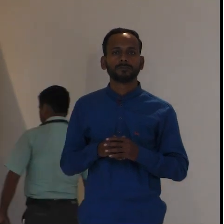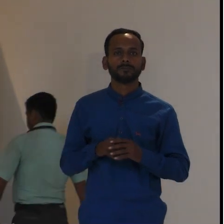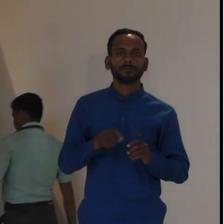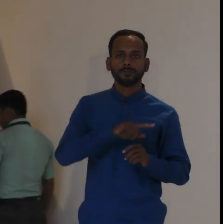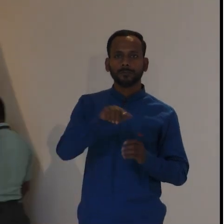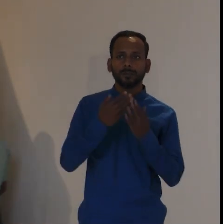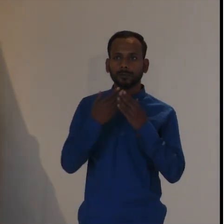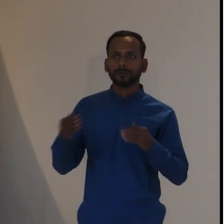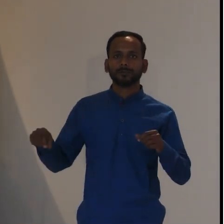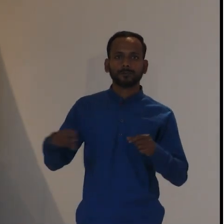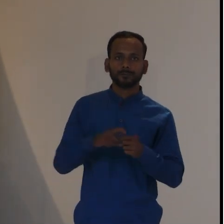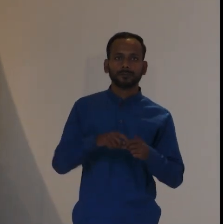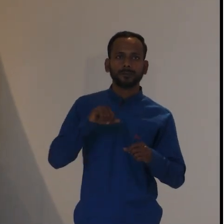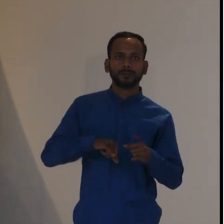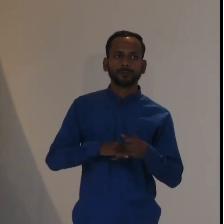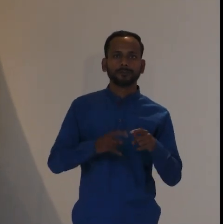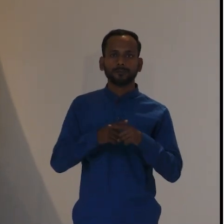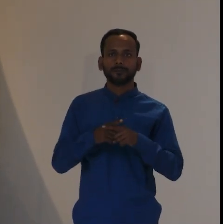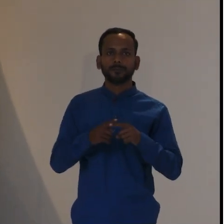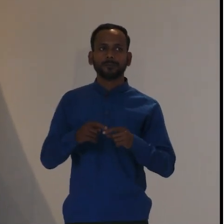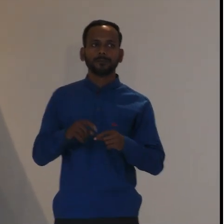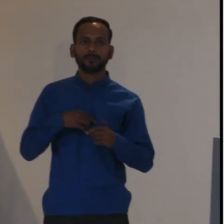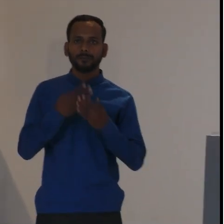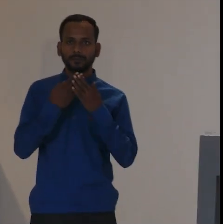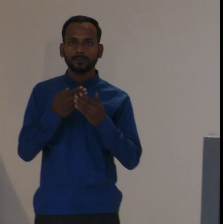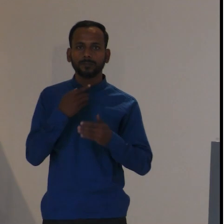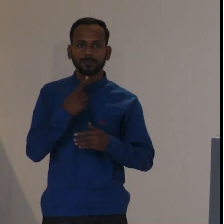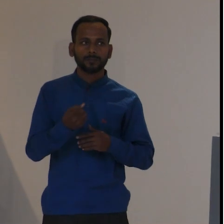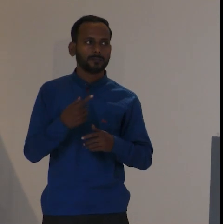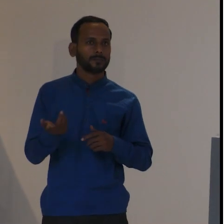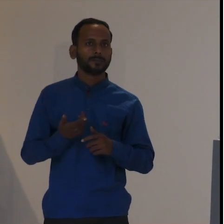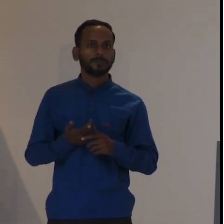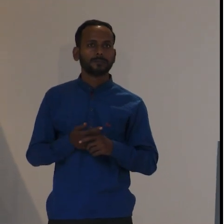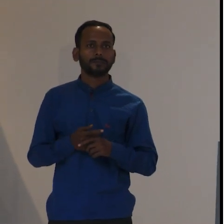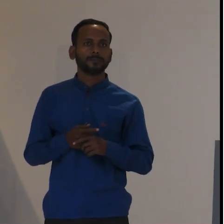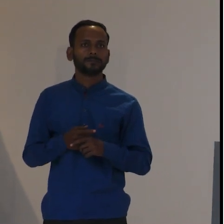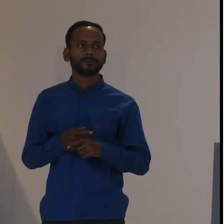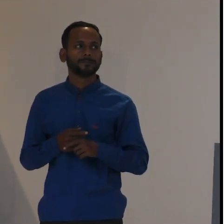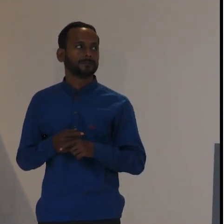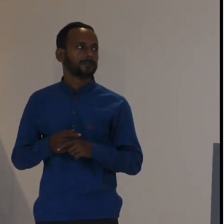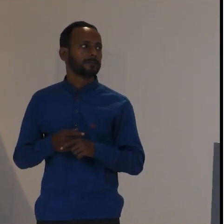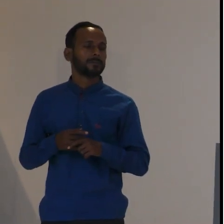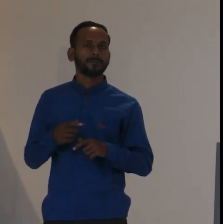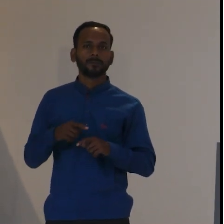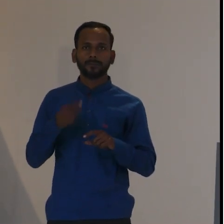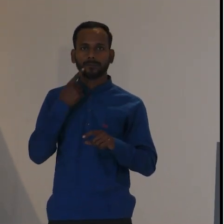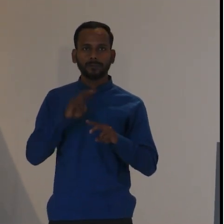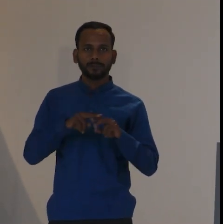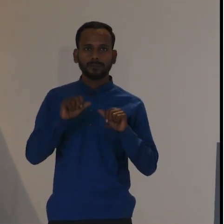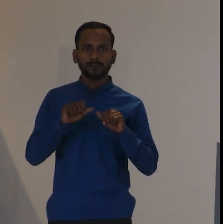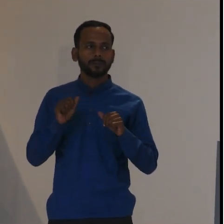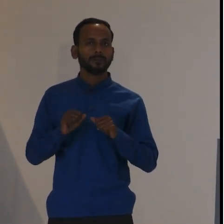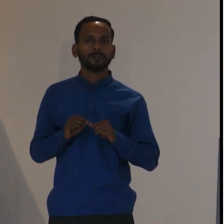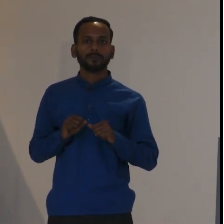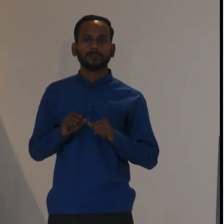thank you for joining us on a Saturday. I would like to begin by extending my thanks to IFA and SL Bhatia